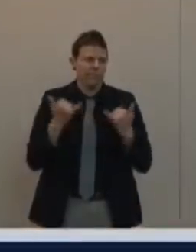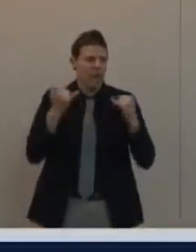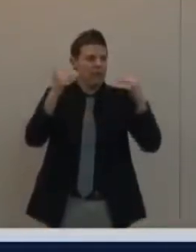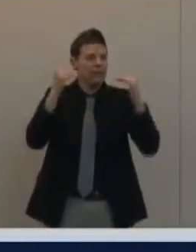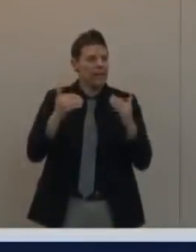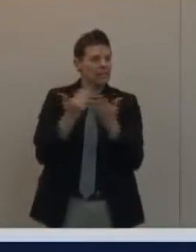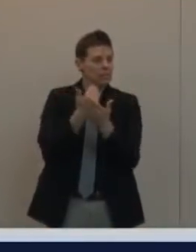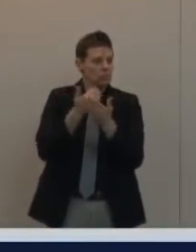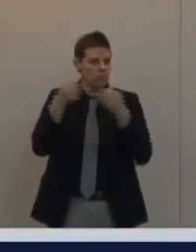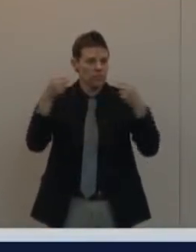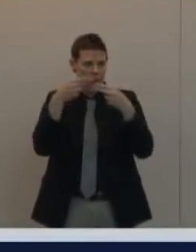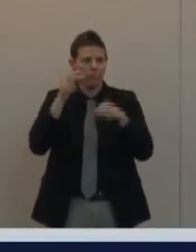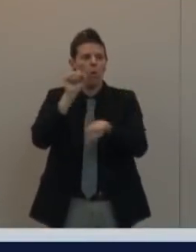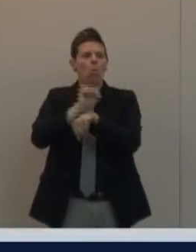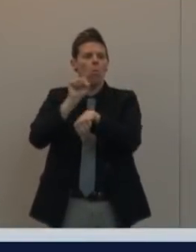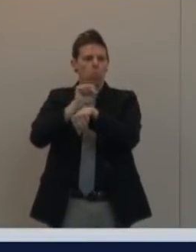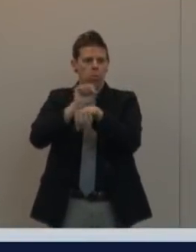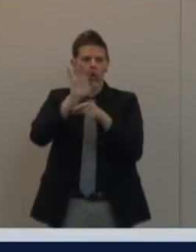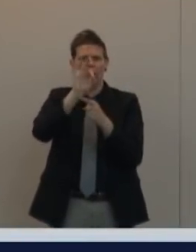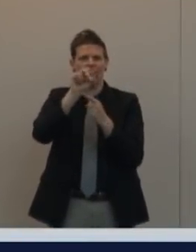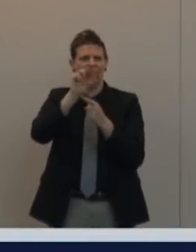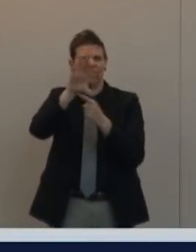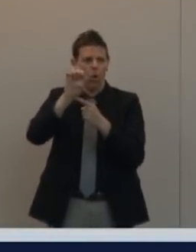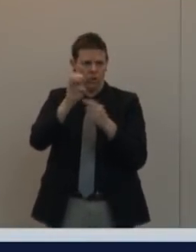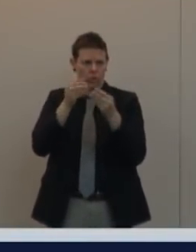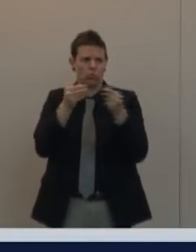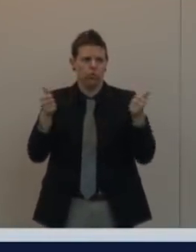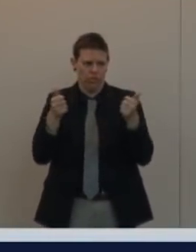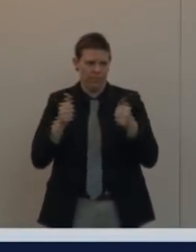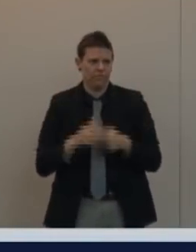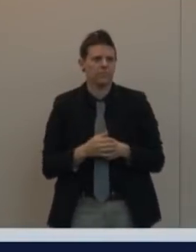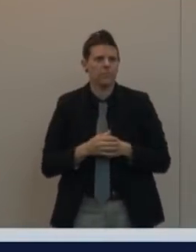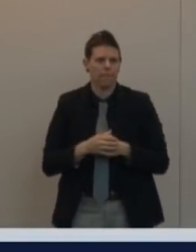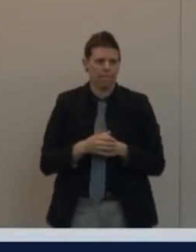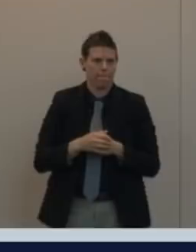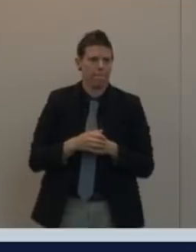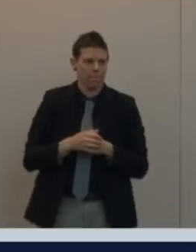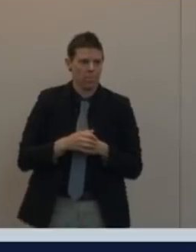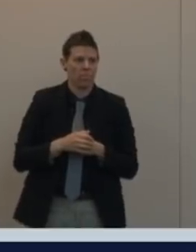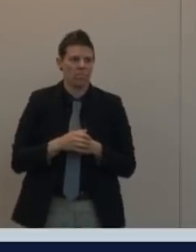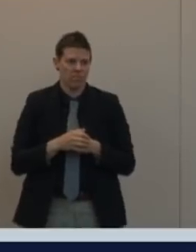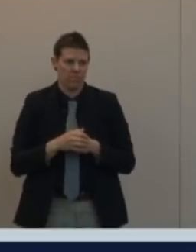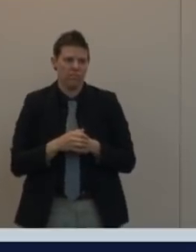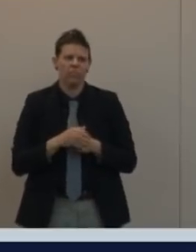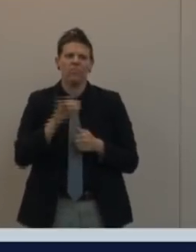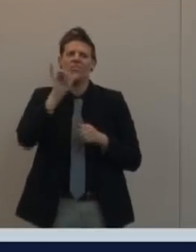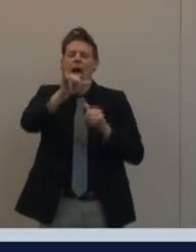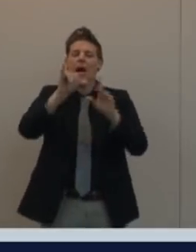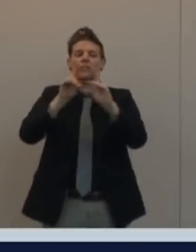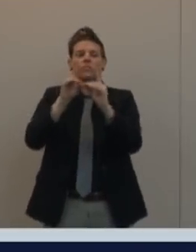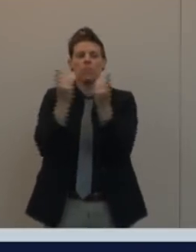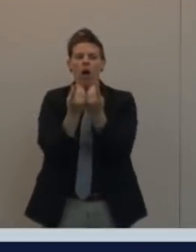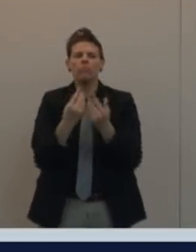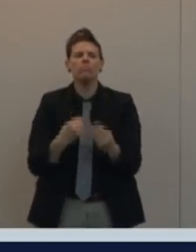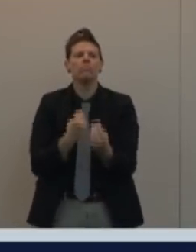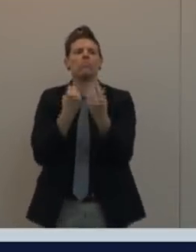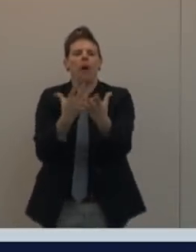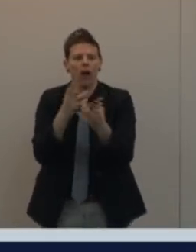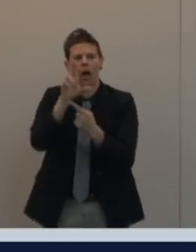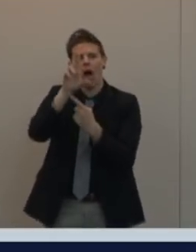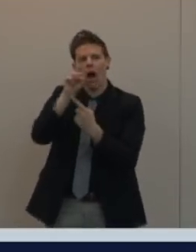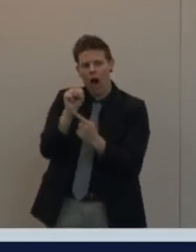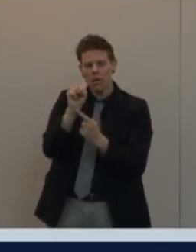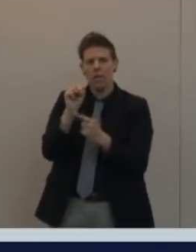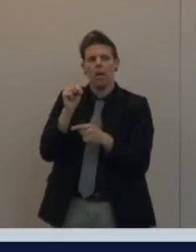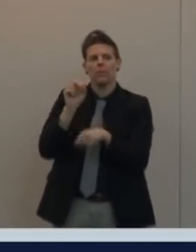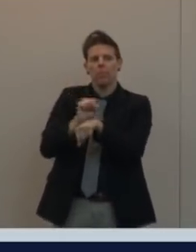This slide. Oh, there we go. All right. Workforce Solutions. Now, this is the department that provides unemployment benefits, and I want to talk about what